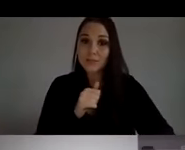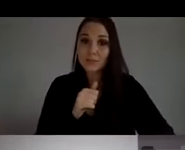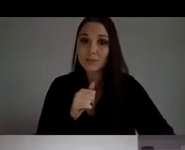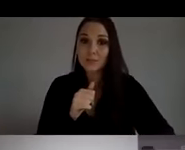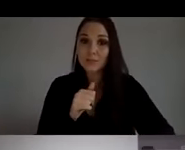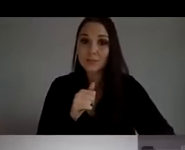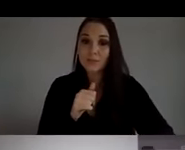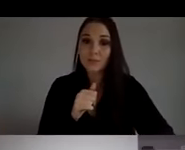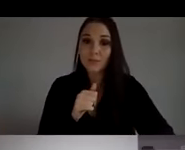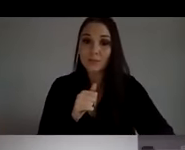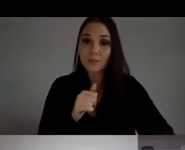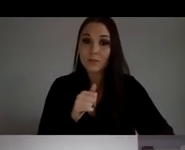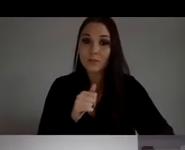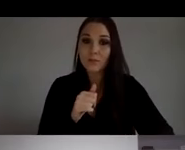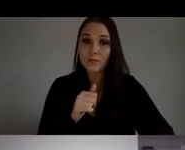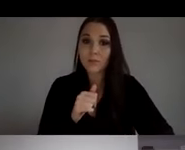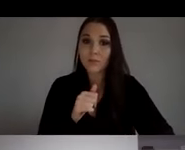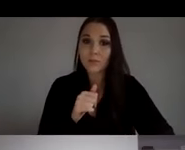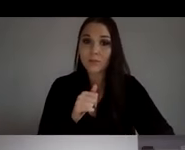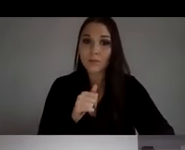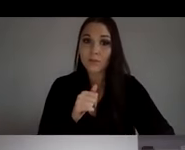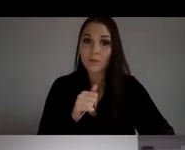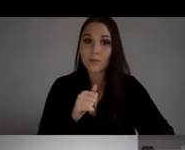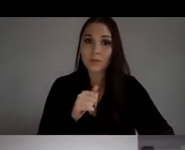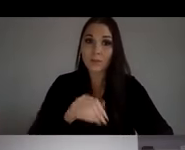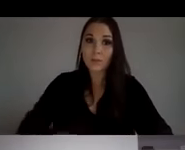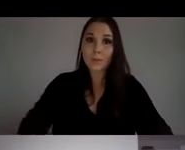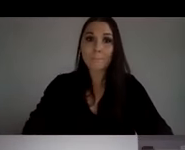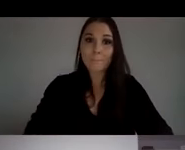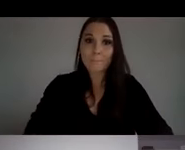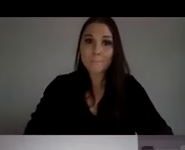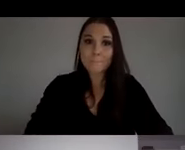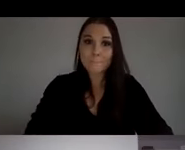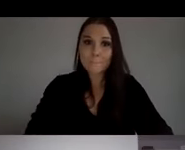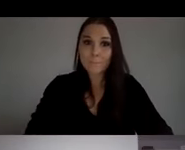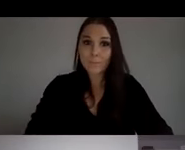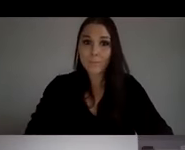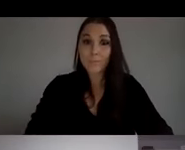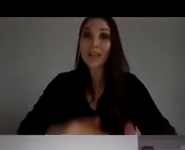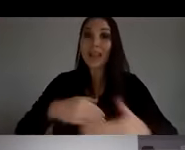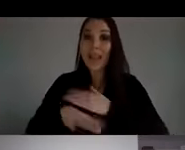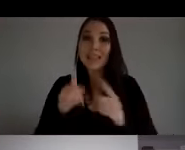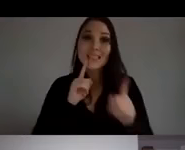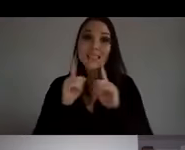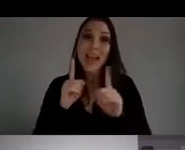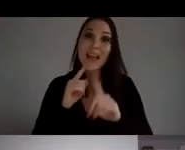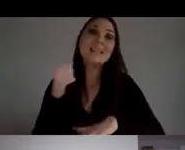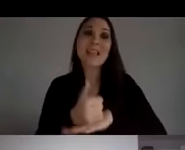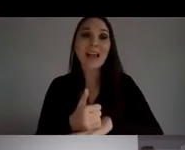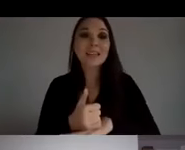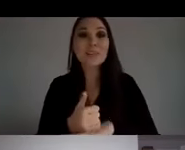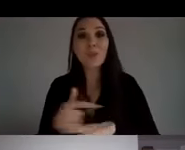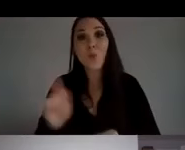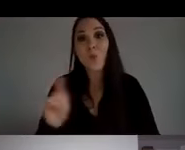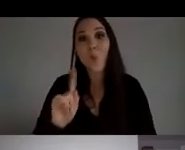be able to have in computer vision as an industry? Will we see synthetic data sets, or I suppose what's